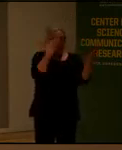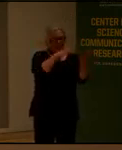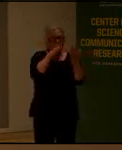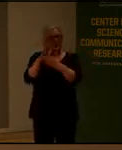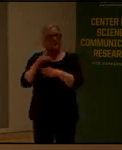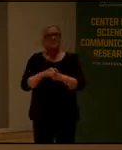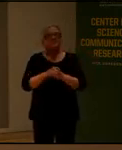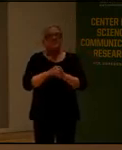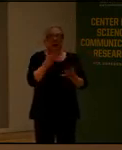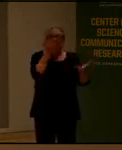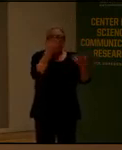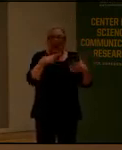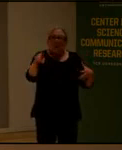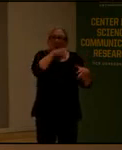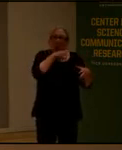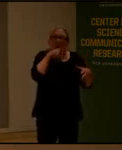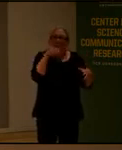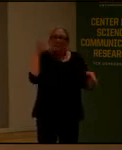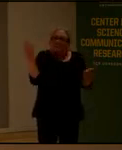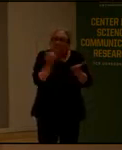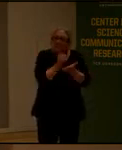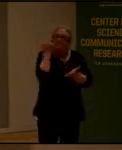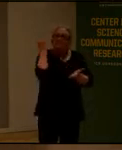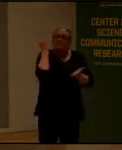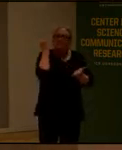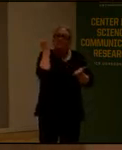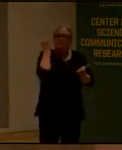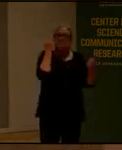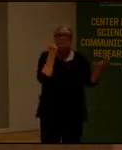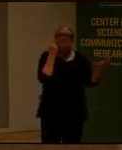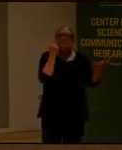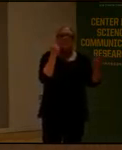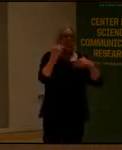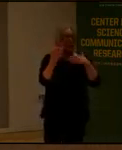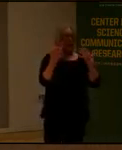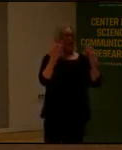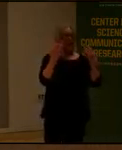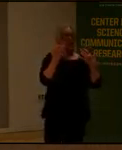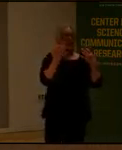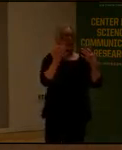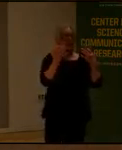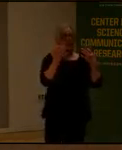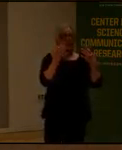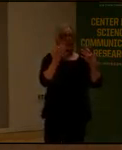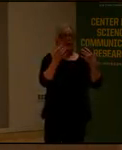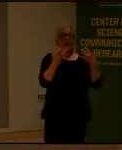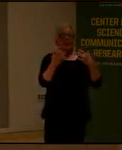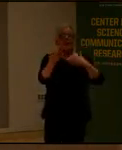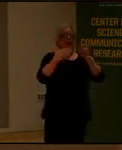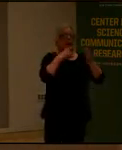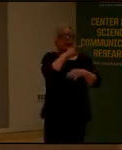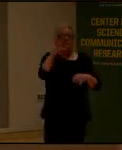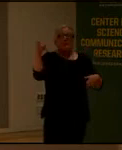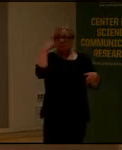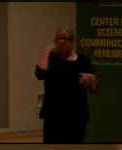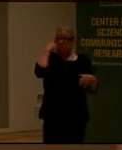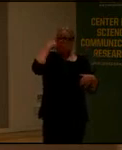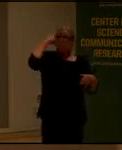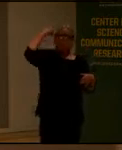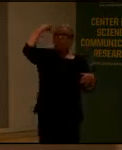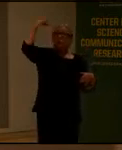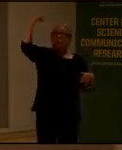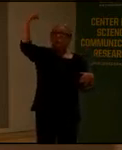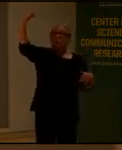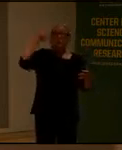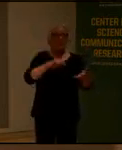it. Don't be discounted by the fact that the exact thing that you don't want it, that you dream of doesn't exist now, just